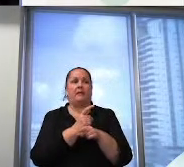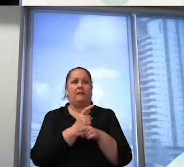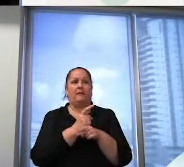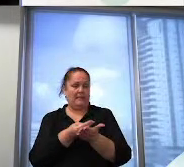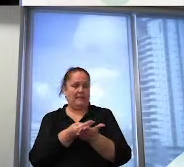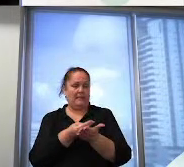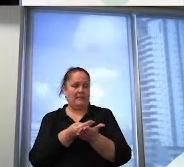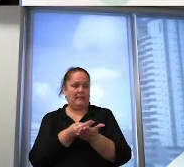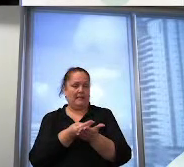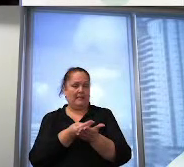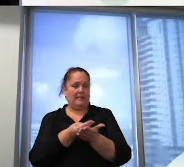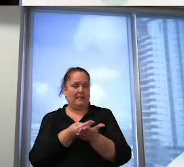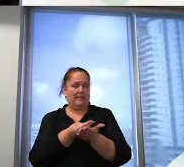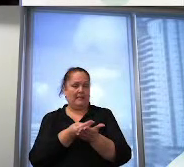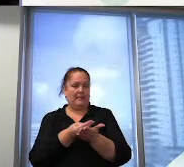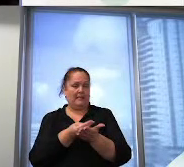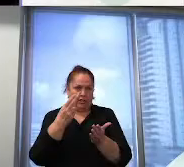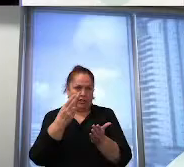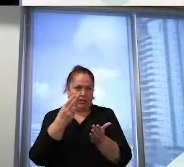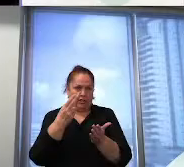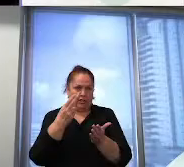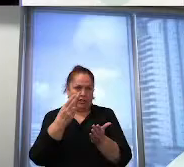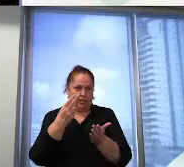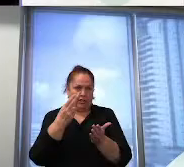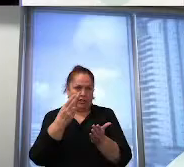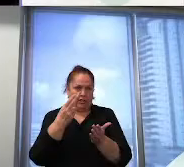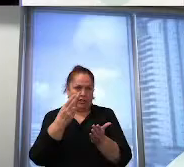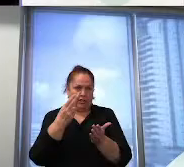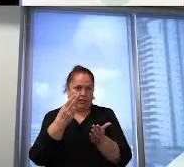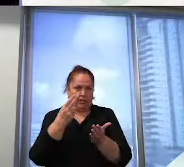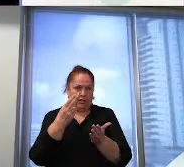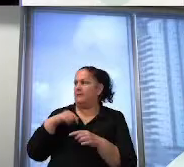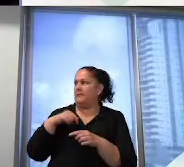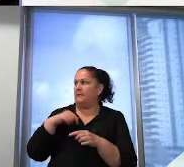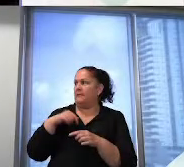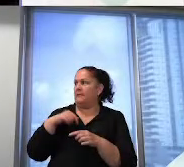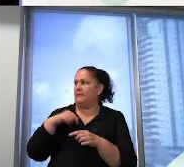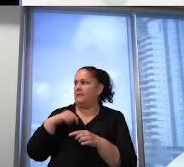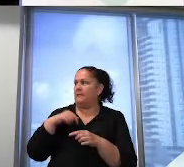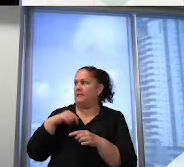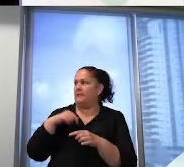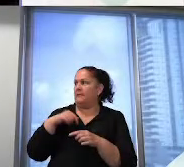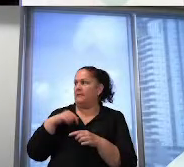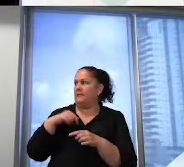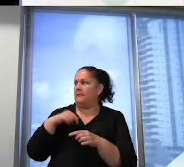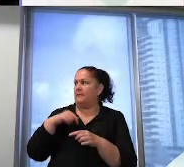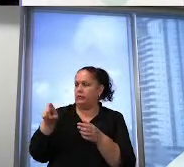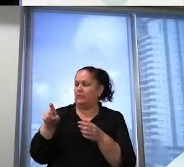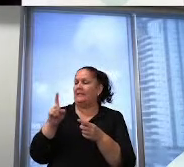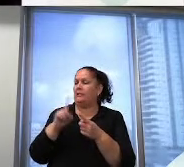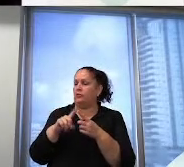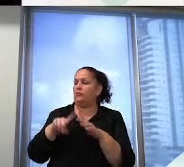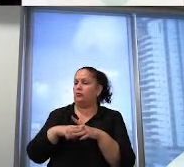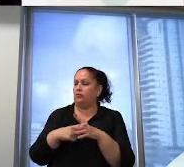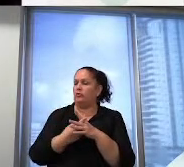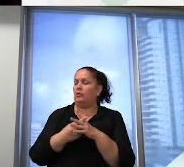Correct. We don't have the cash. Yeah. Okay. well, that's my second question.